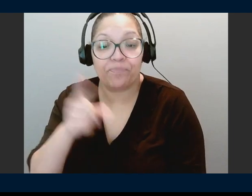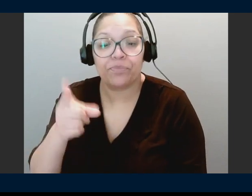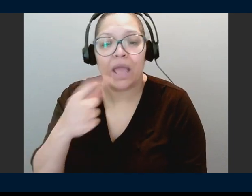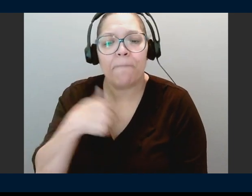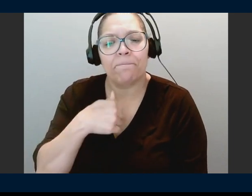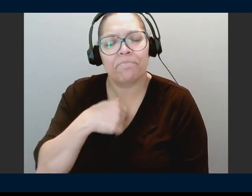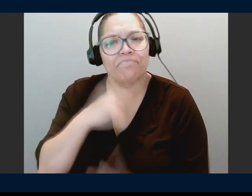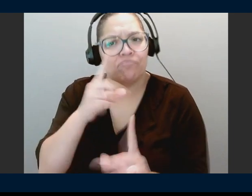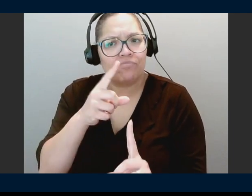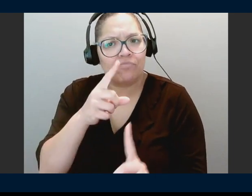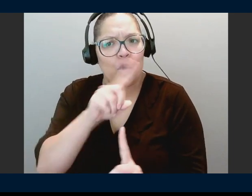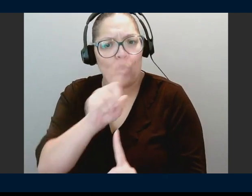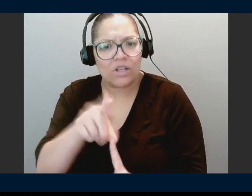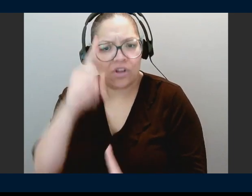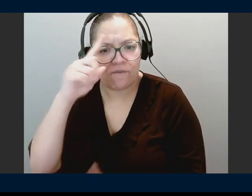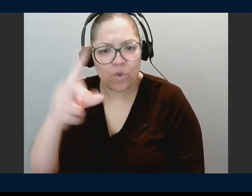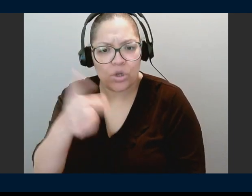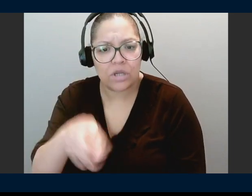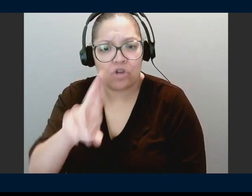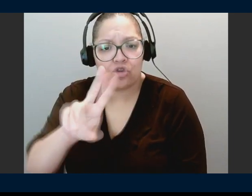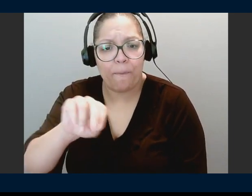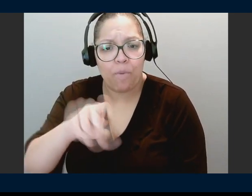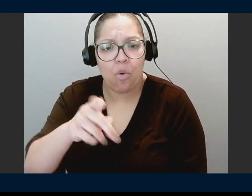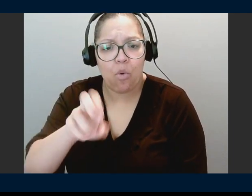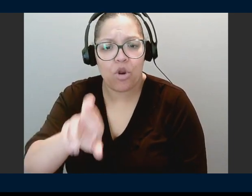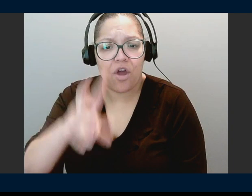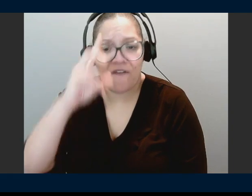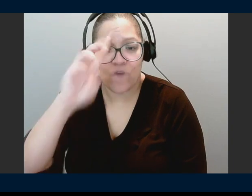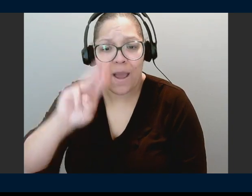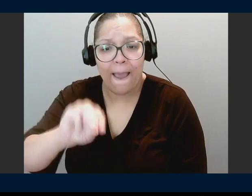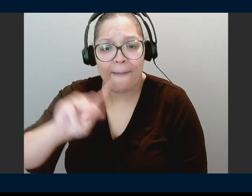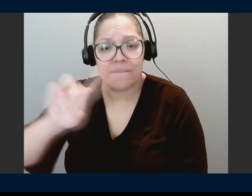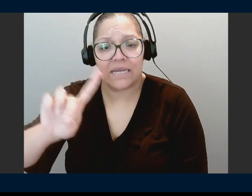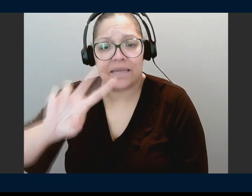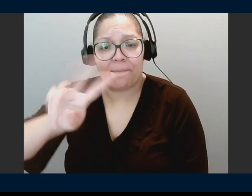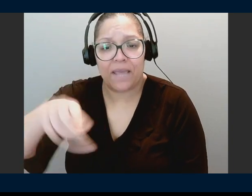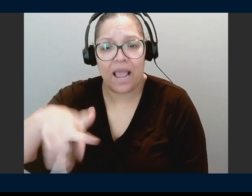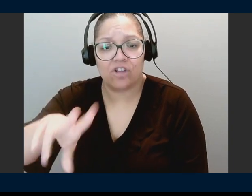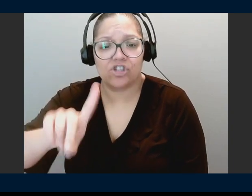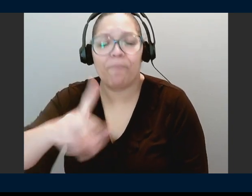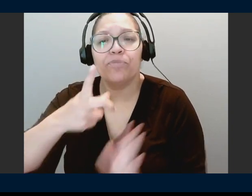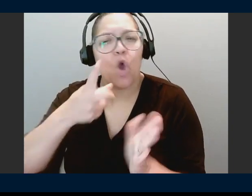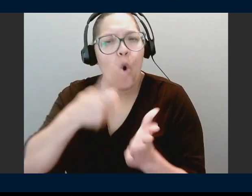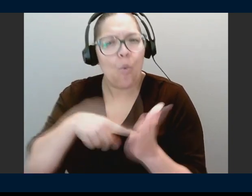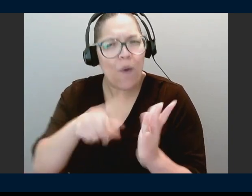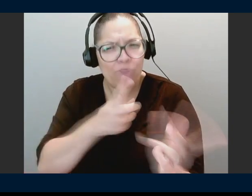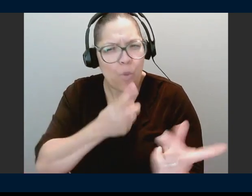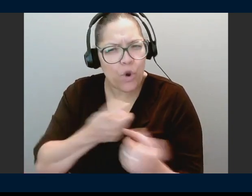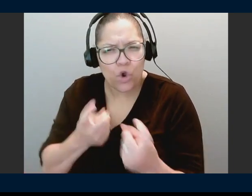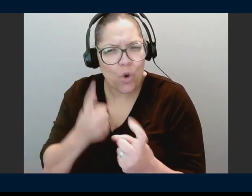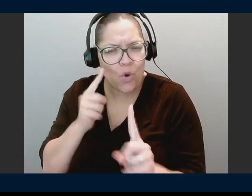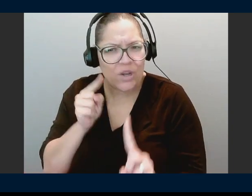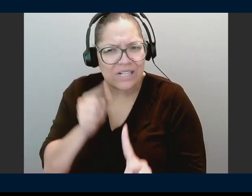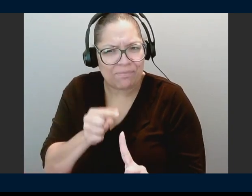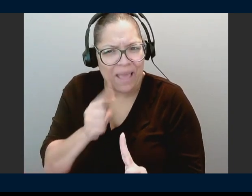the #1 thing that admissions recruiters look for this program, when they're applying? What's